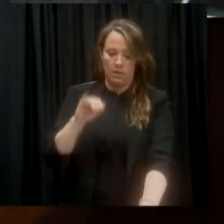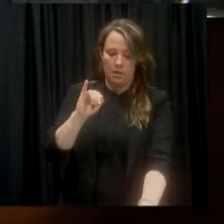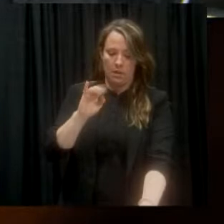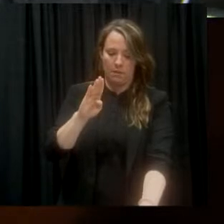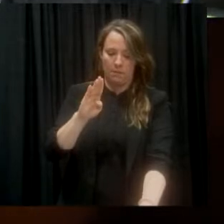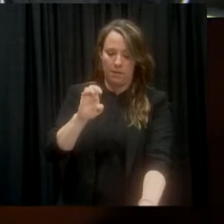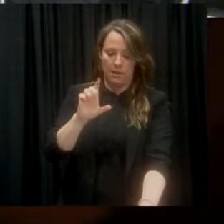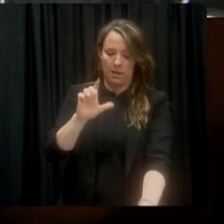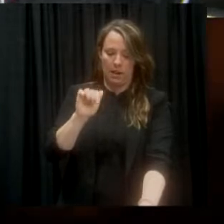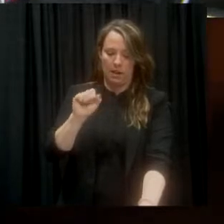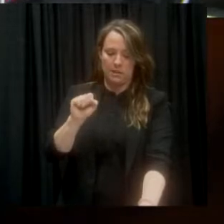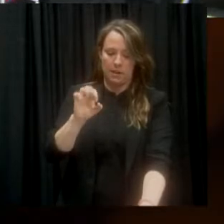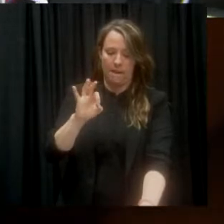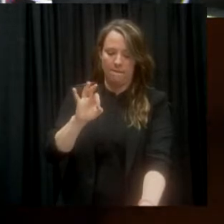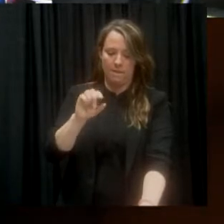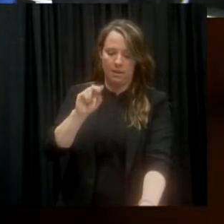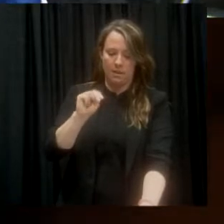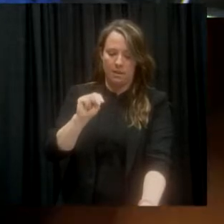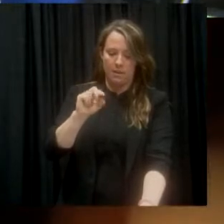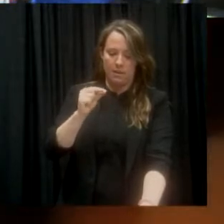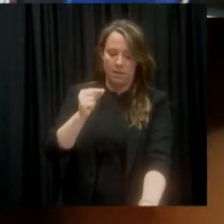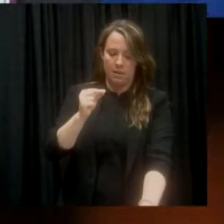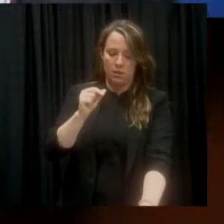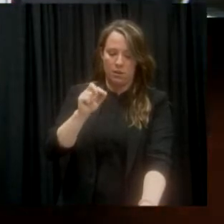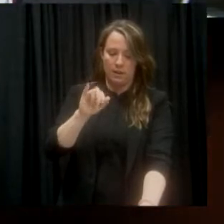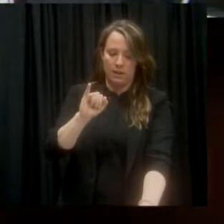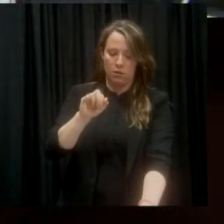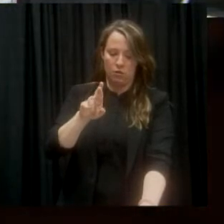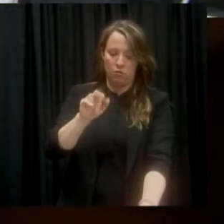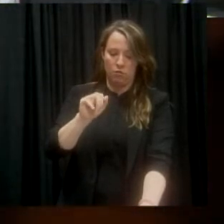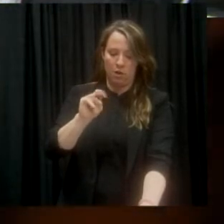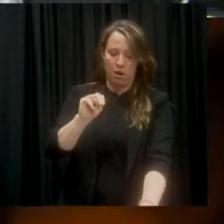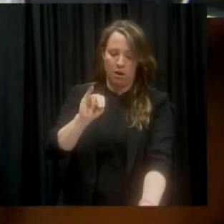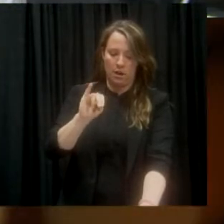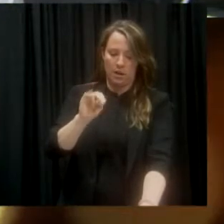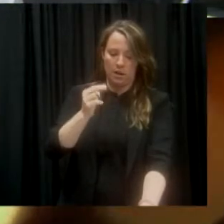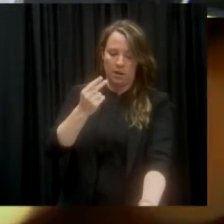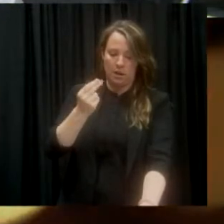Ibalis F. Gerangas, magna cum laude.